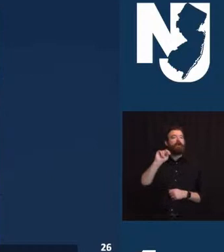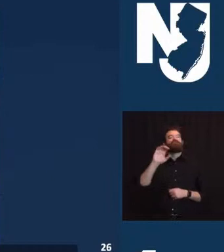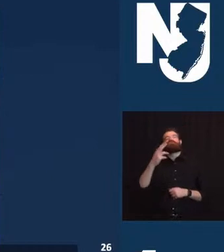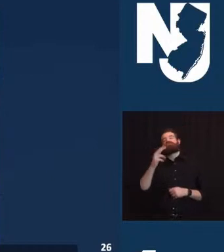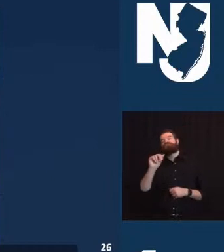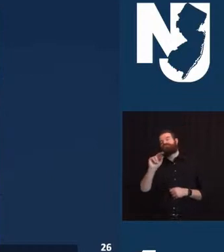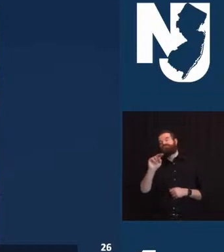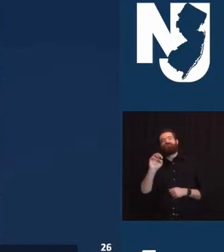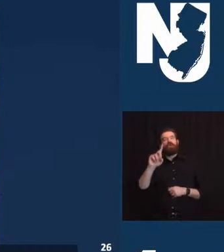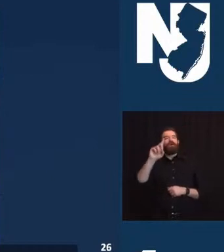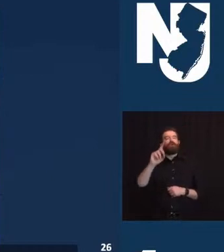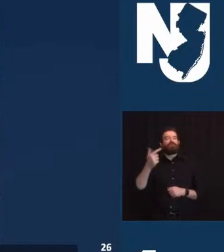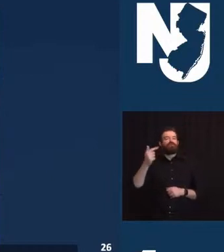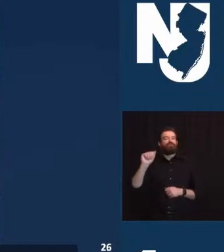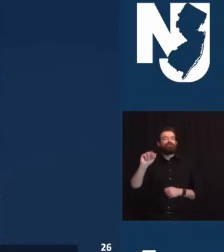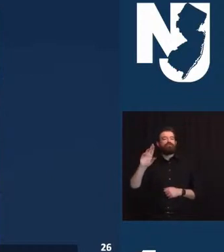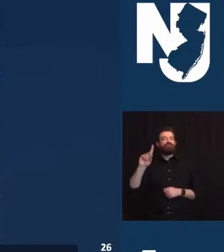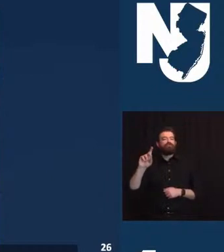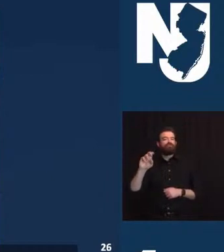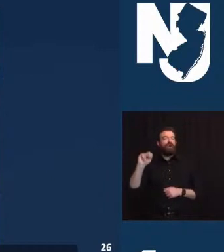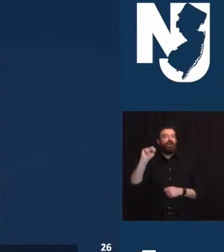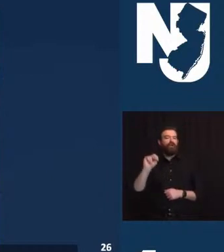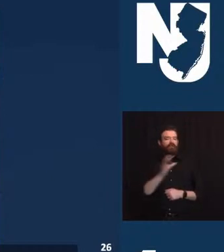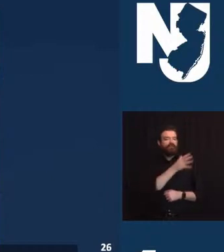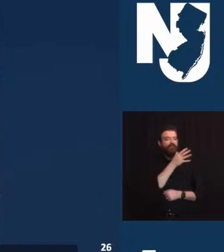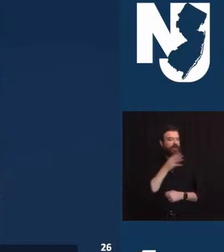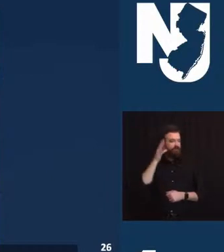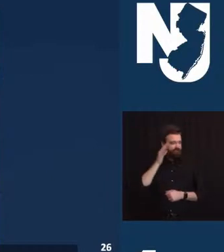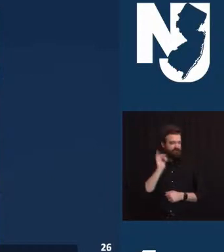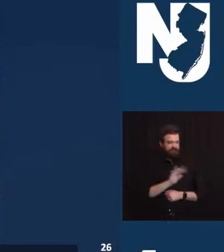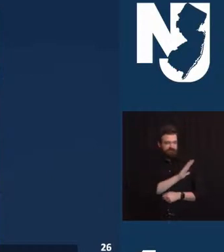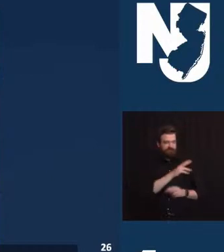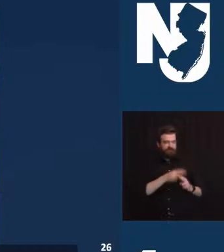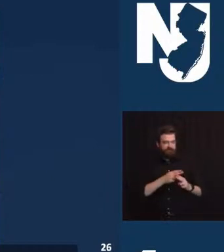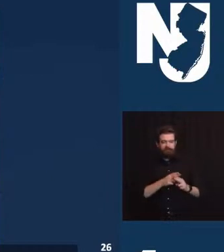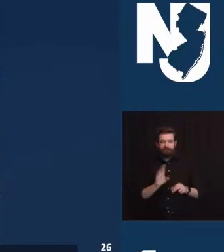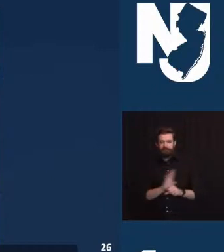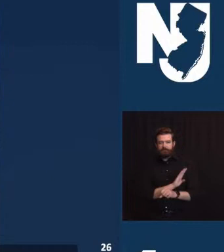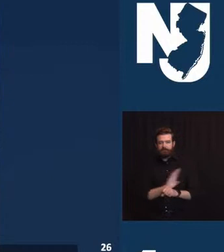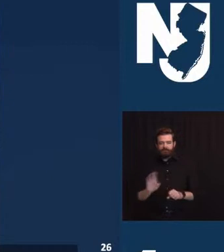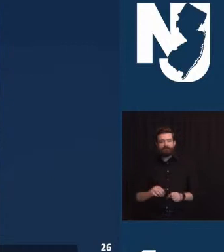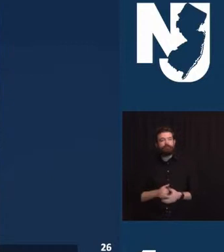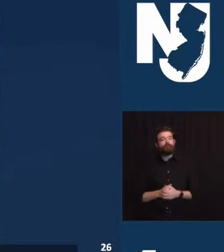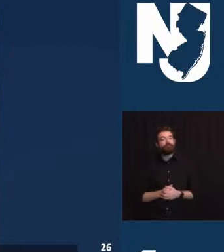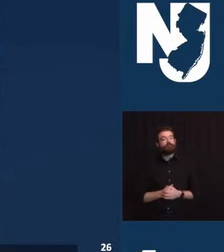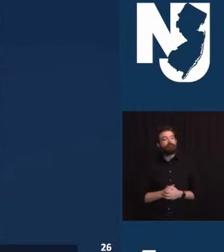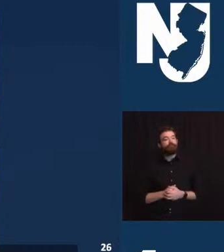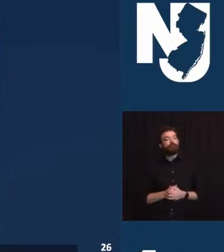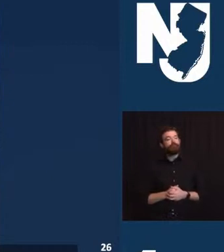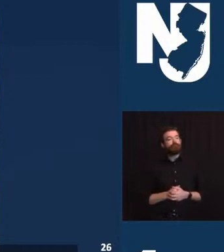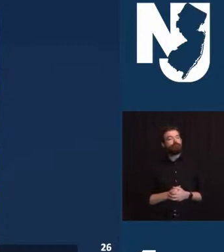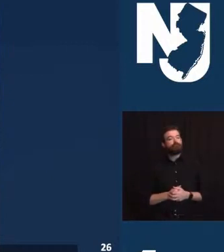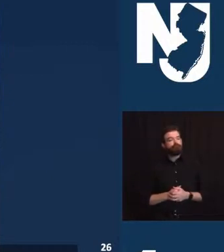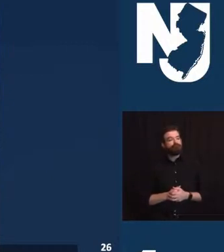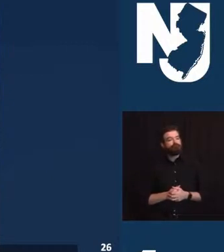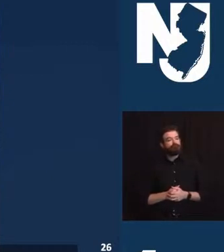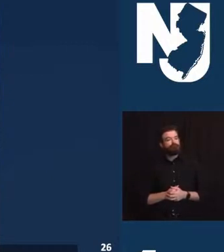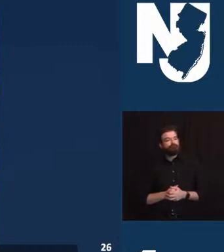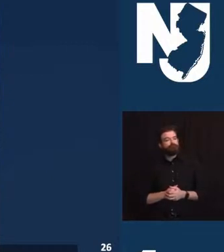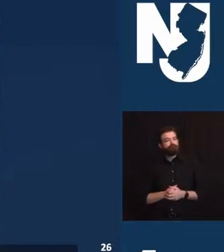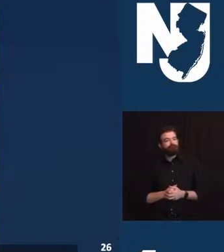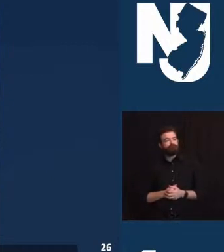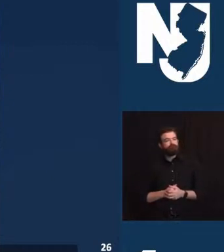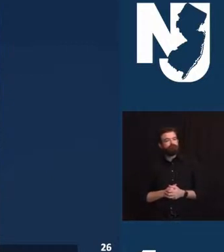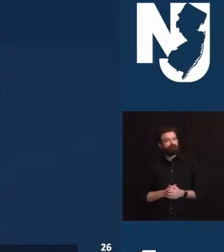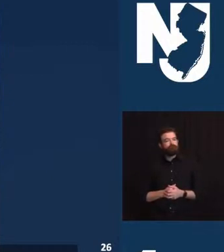the public health workers on the subcontinent. We are grateful for her humanity and kindness, and we are grateful that Madhukar chose